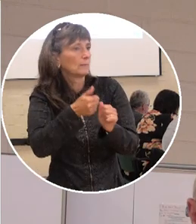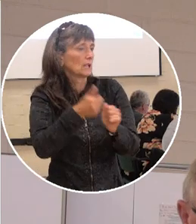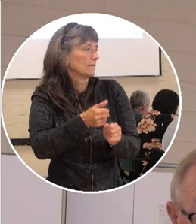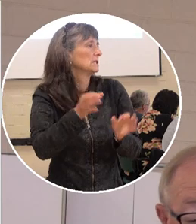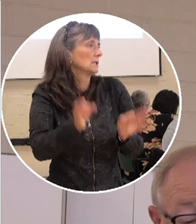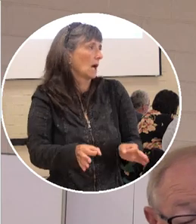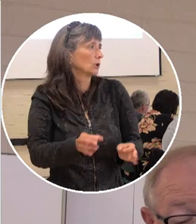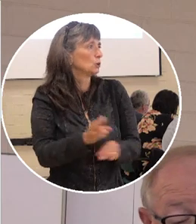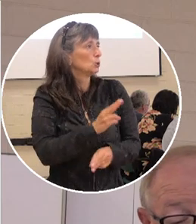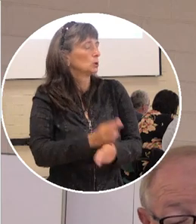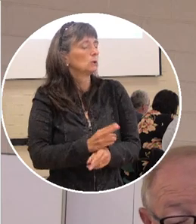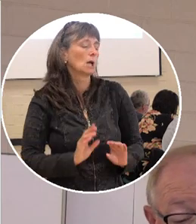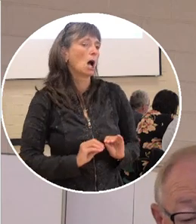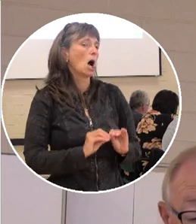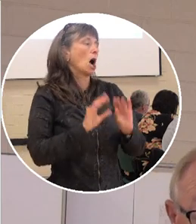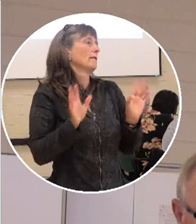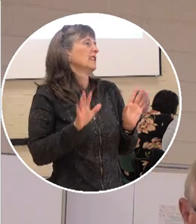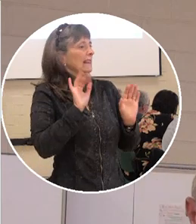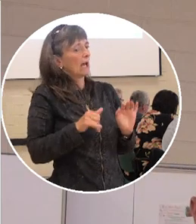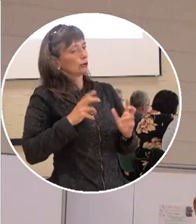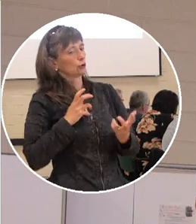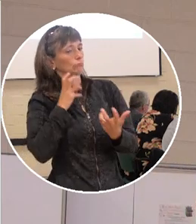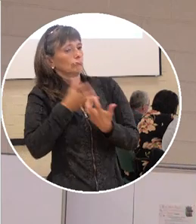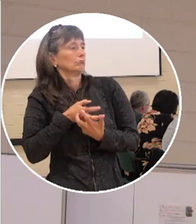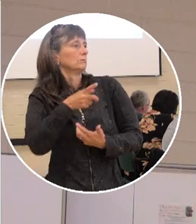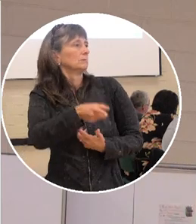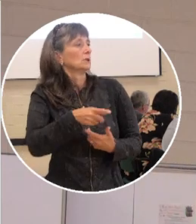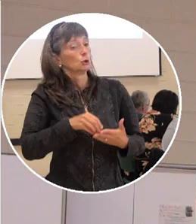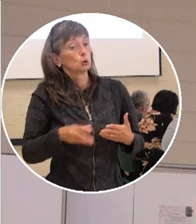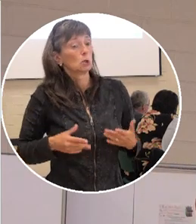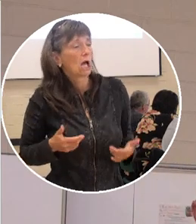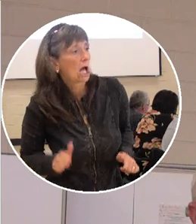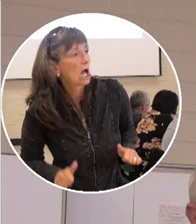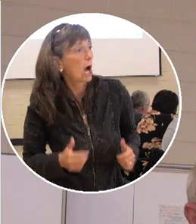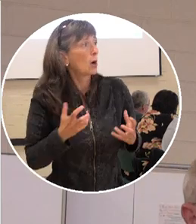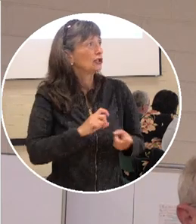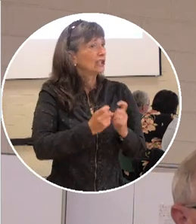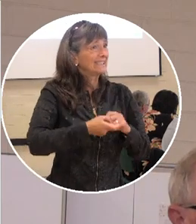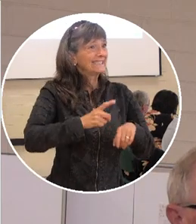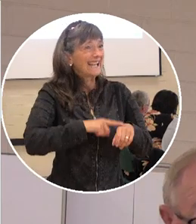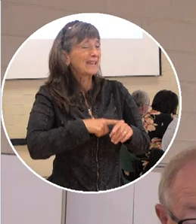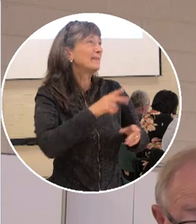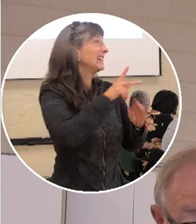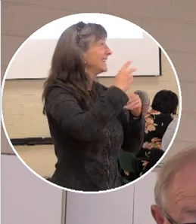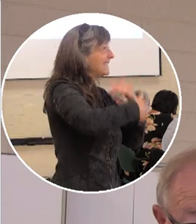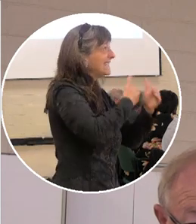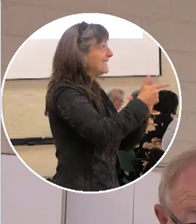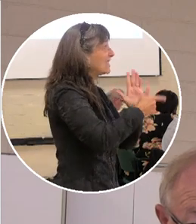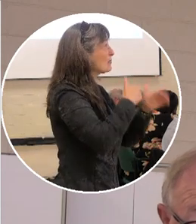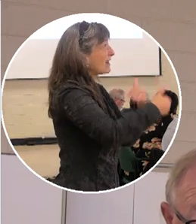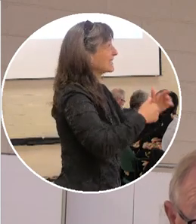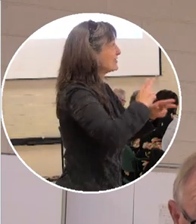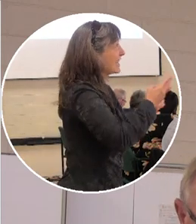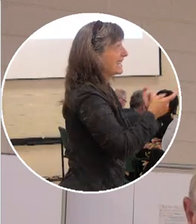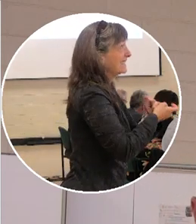obviously who have to change their name but want to do so without having to go through that legal process.